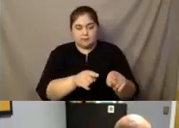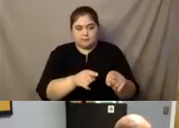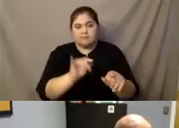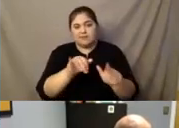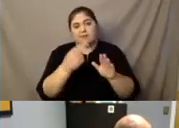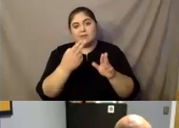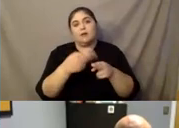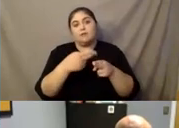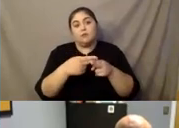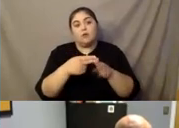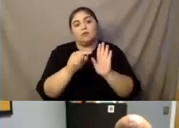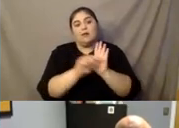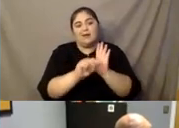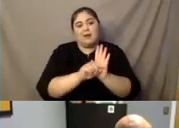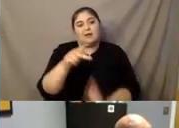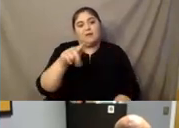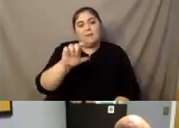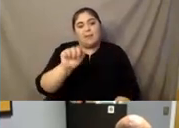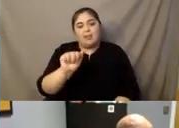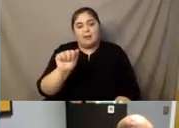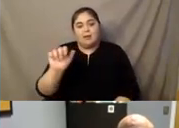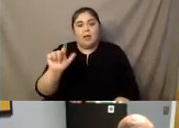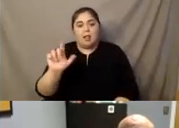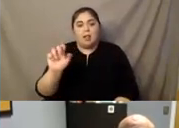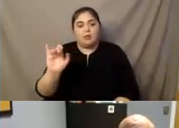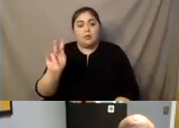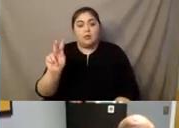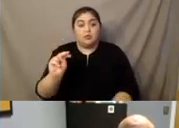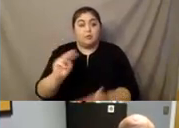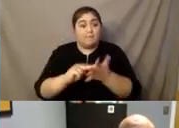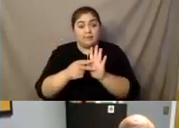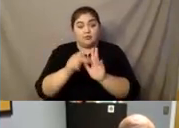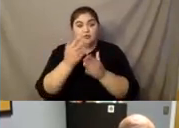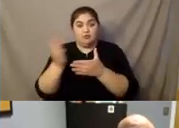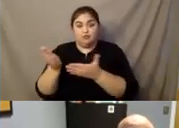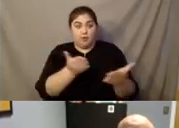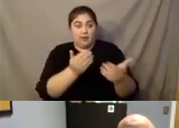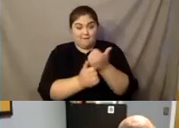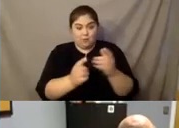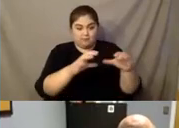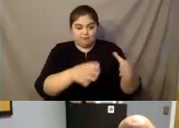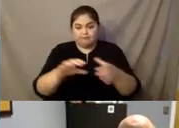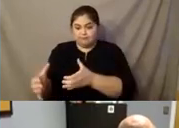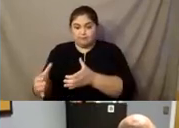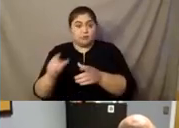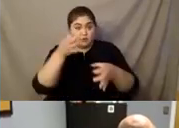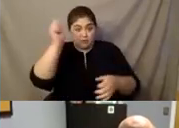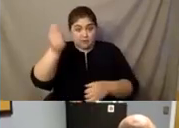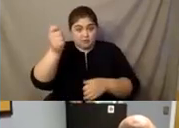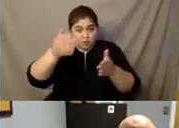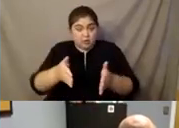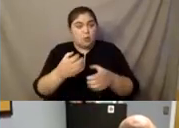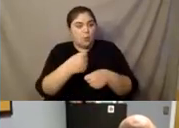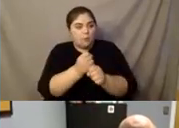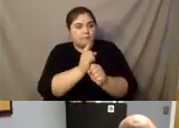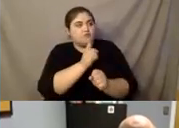negative plea allocution. Essentially, you bring all of the parties in front of the judge. You say, hey, people's offer is this. We want to make sure it's been